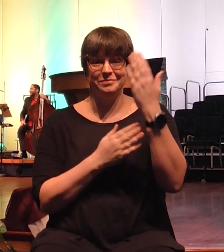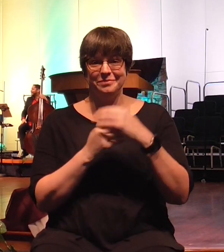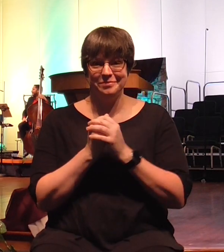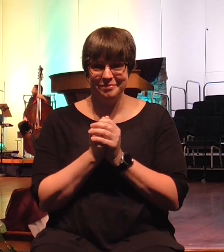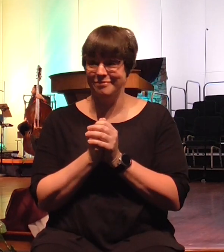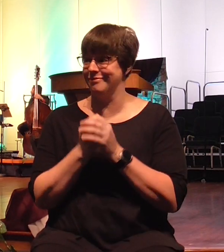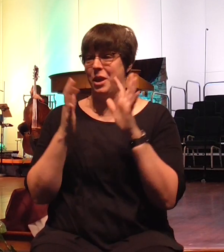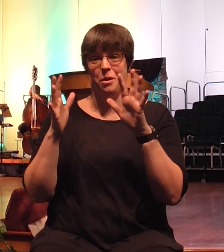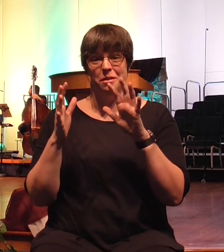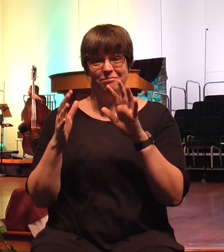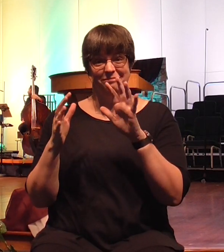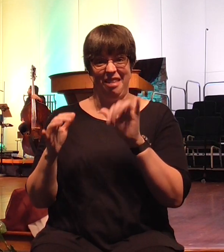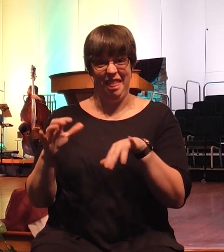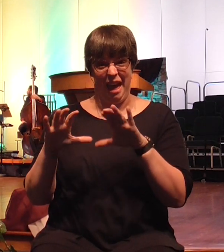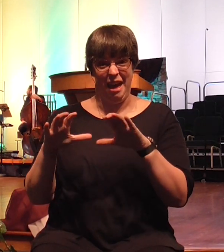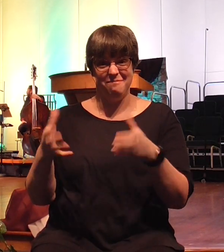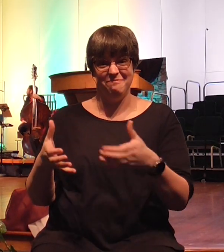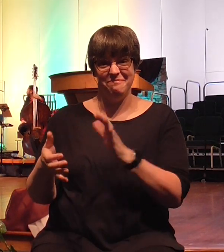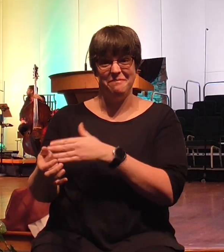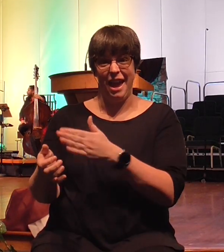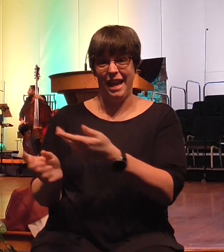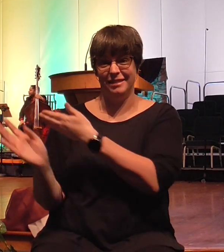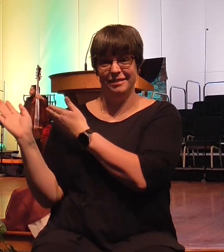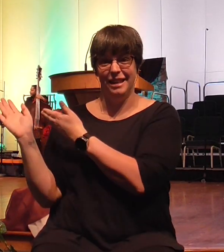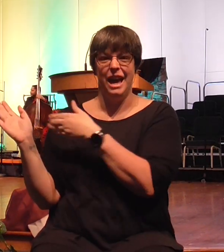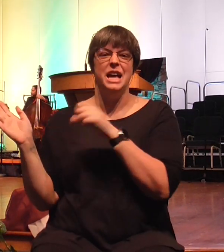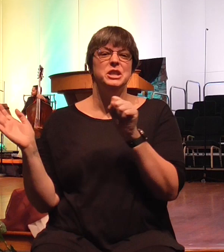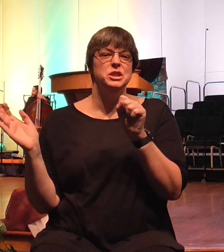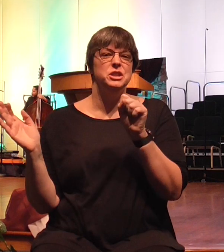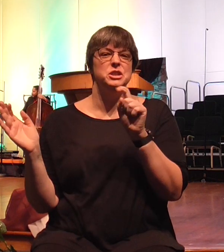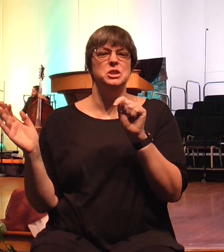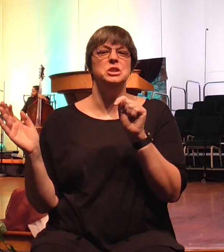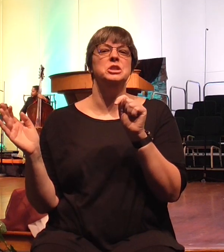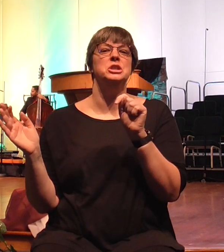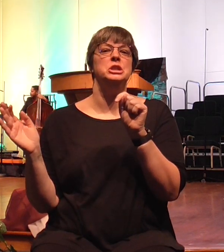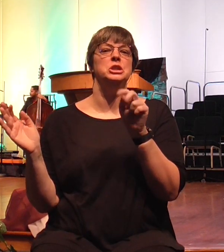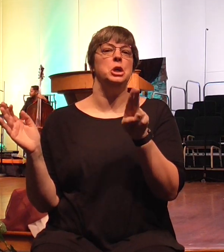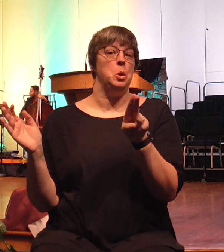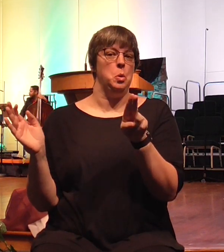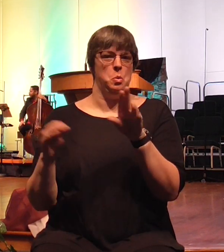How about the Mile High All-Stars right there? And this is our buddy Stu on the piano.